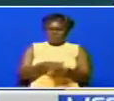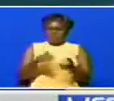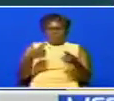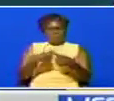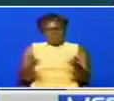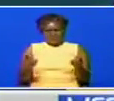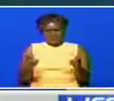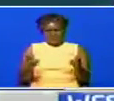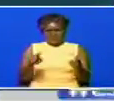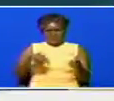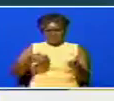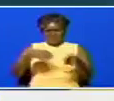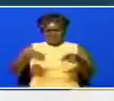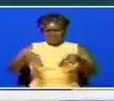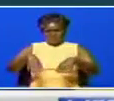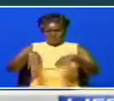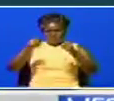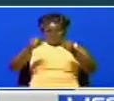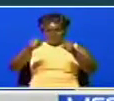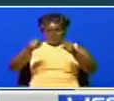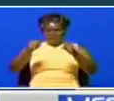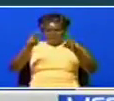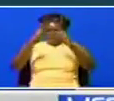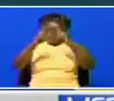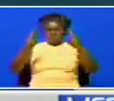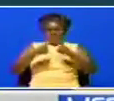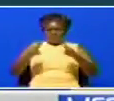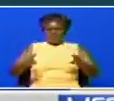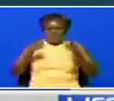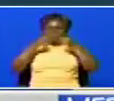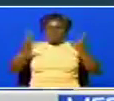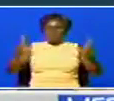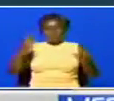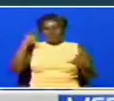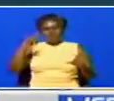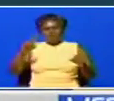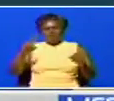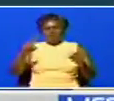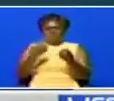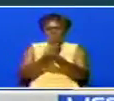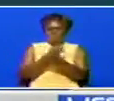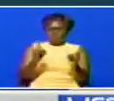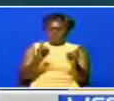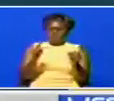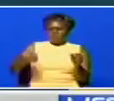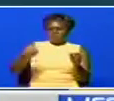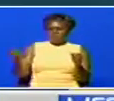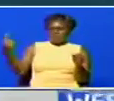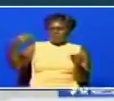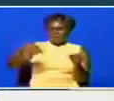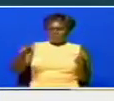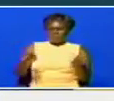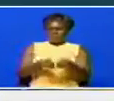yet we share the universal language of democracy. And then naturally we came to the